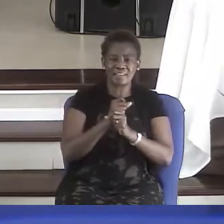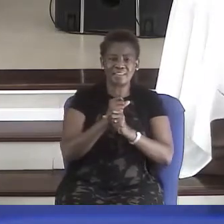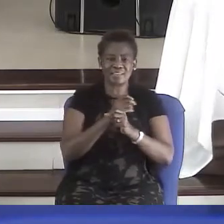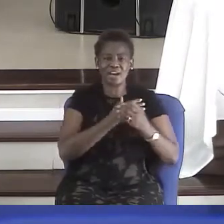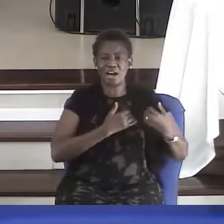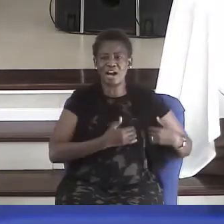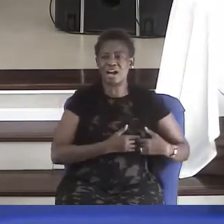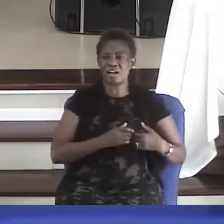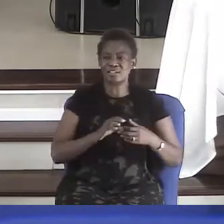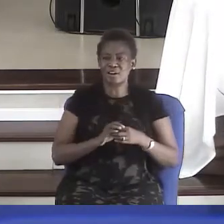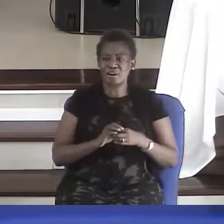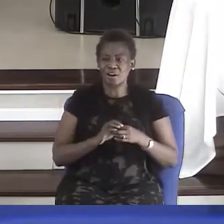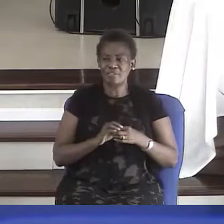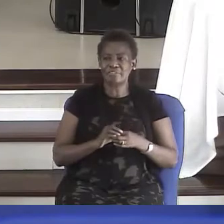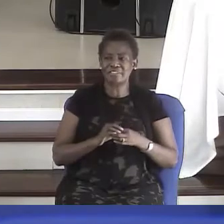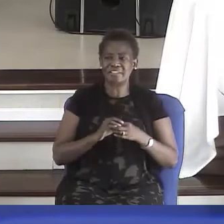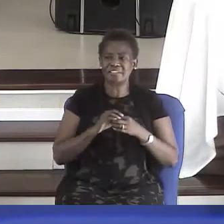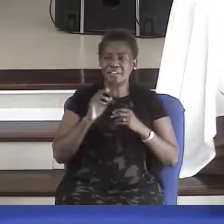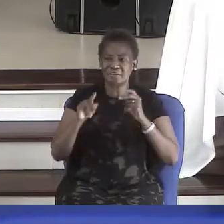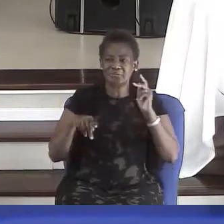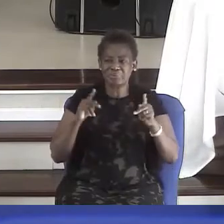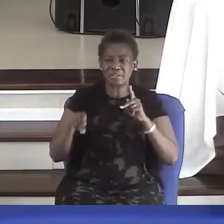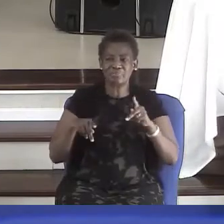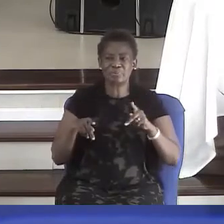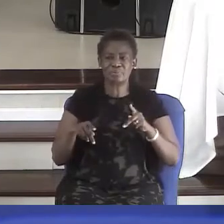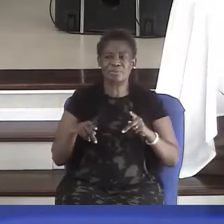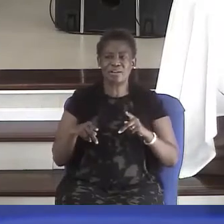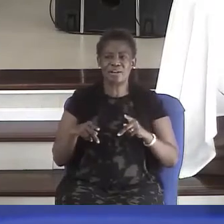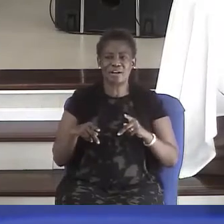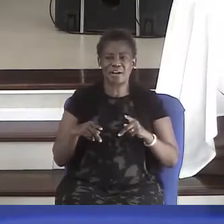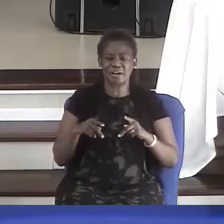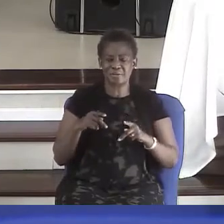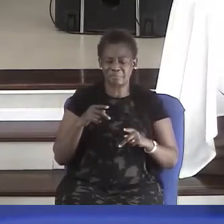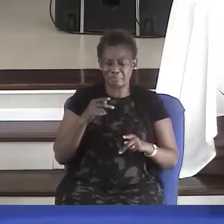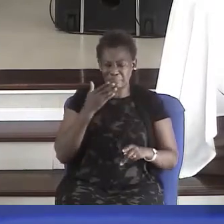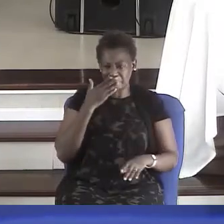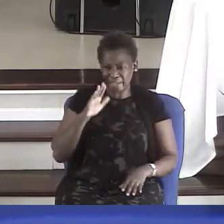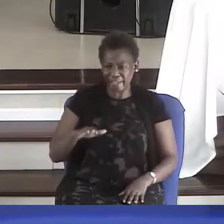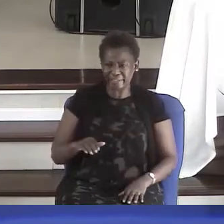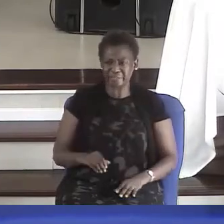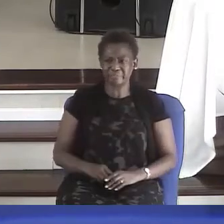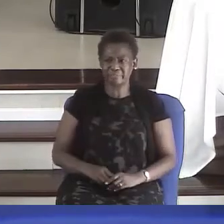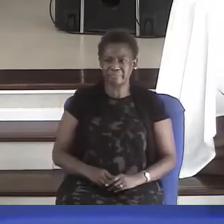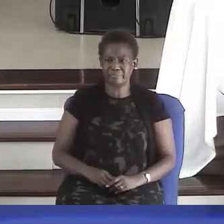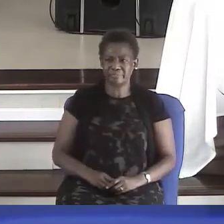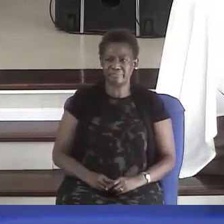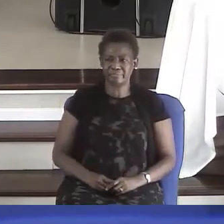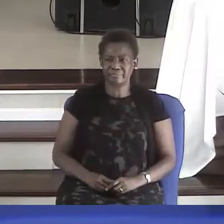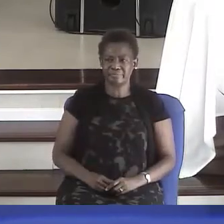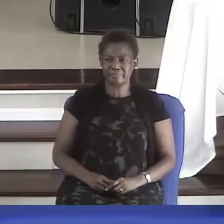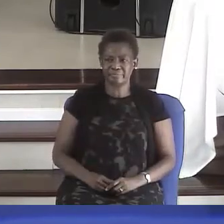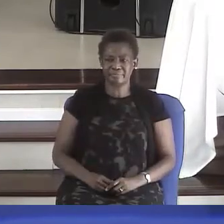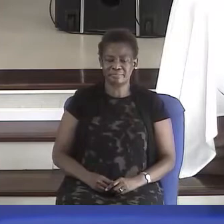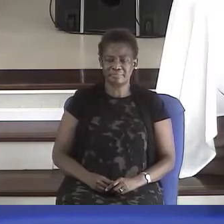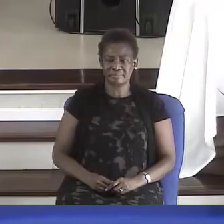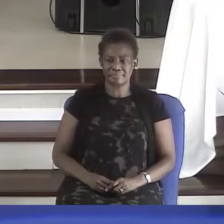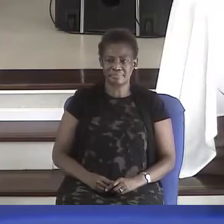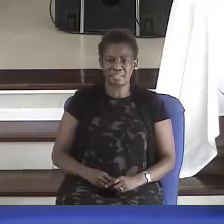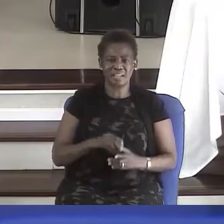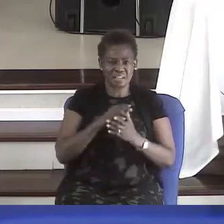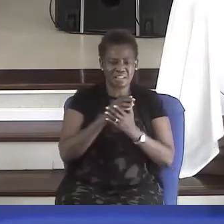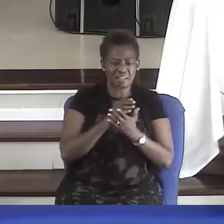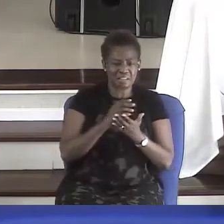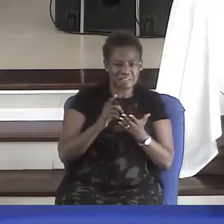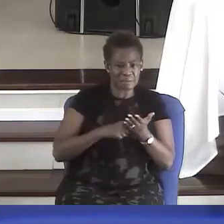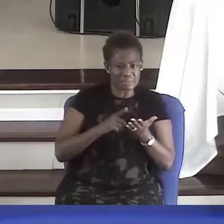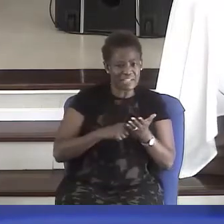fat. And this fatness is not the good fat. This is bad fat. Hello. Sometimes we have bad